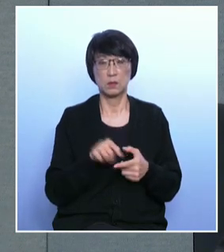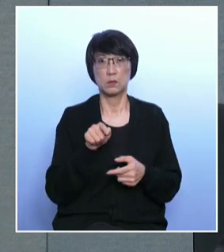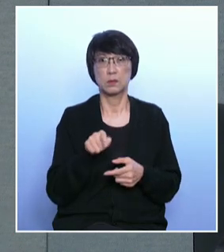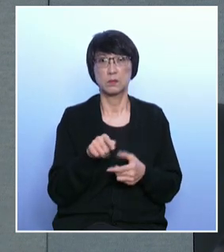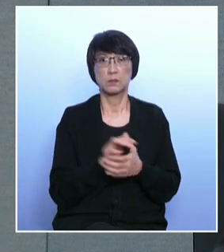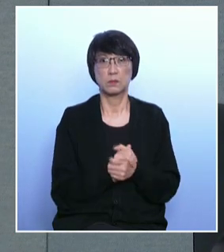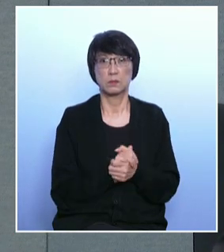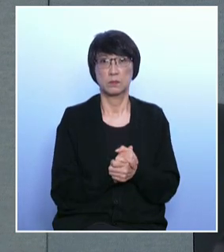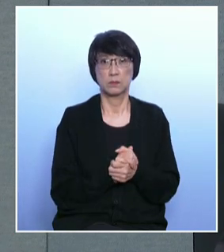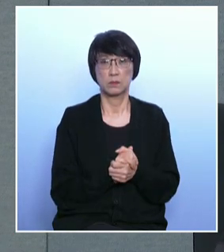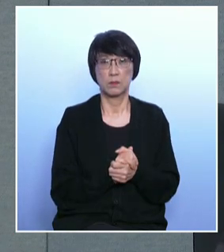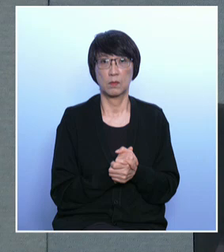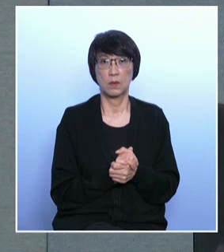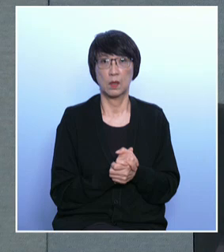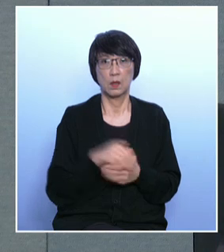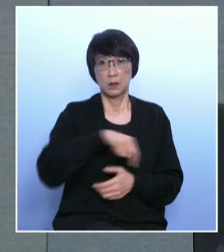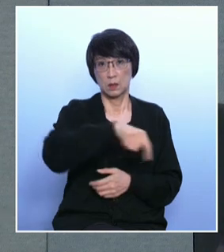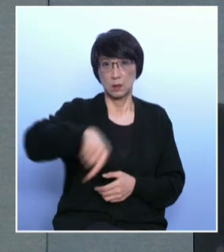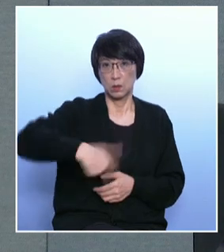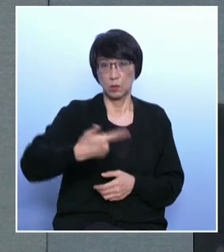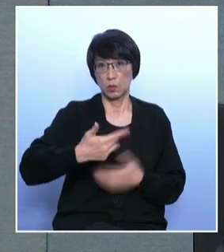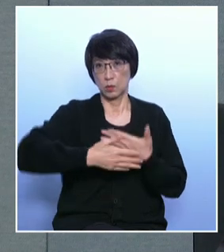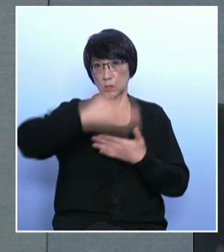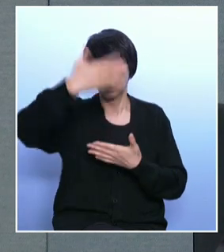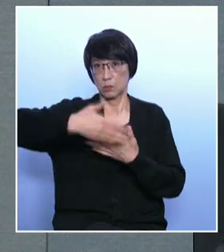minus 2,800 GFA.